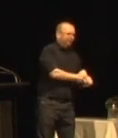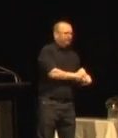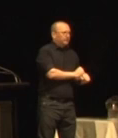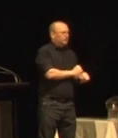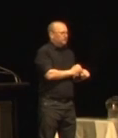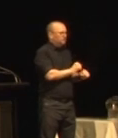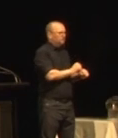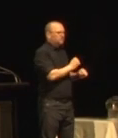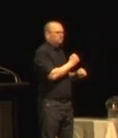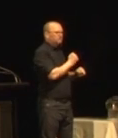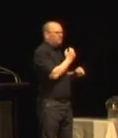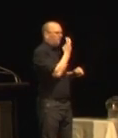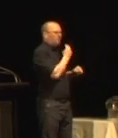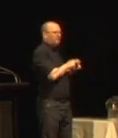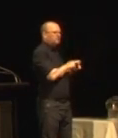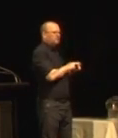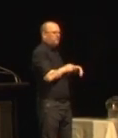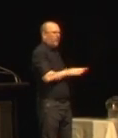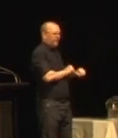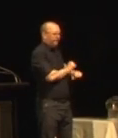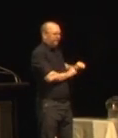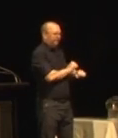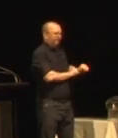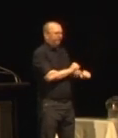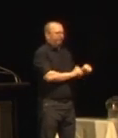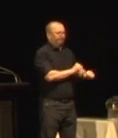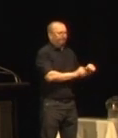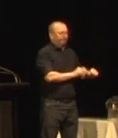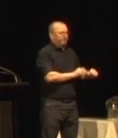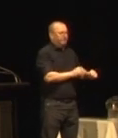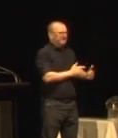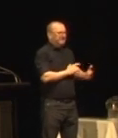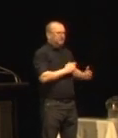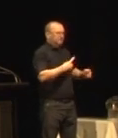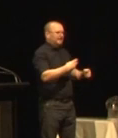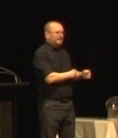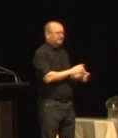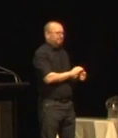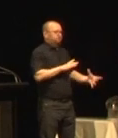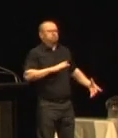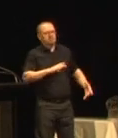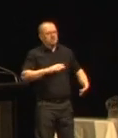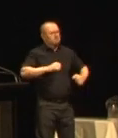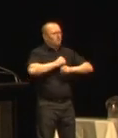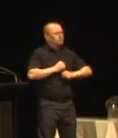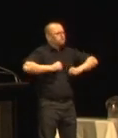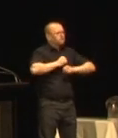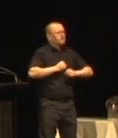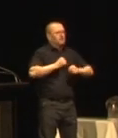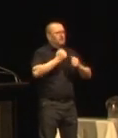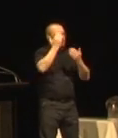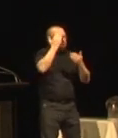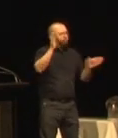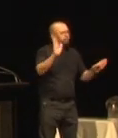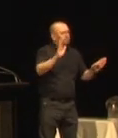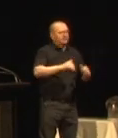Gordian knot. Cut the knot. We must find ways to cut the knot. There's too much at stake. So that's kind of like heavy. Thank you